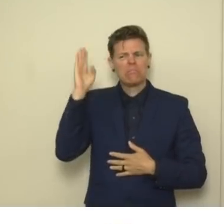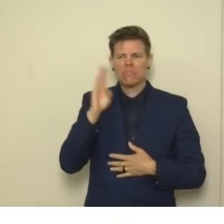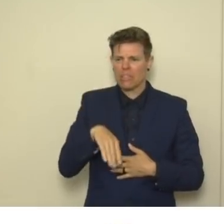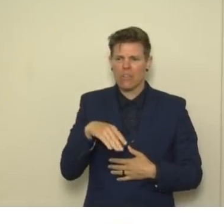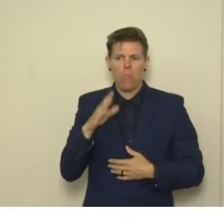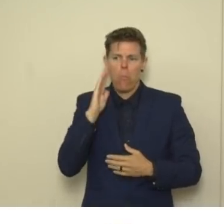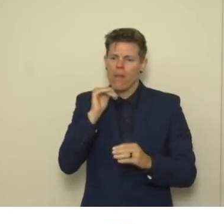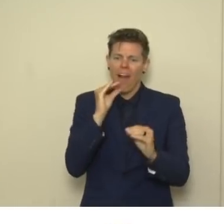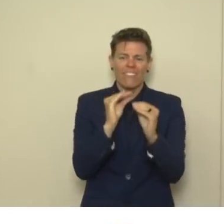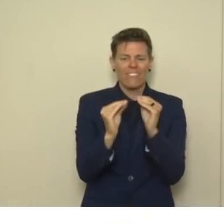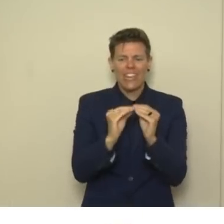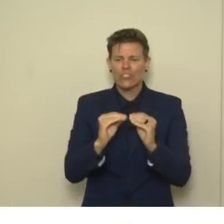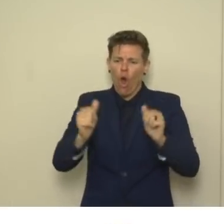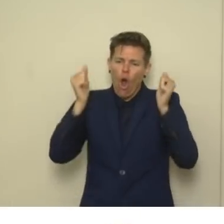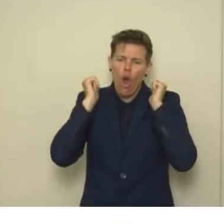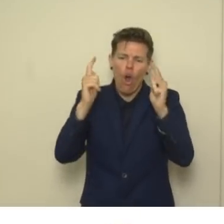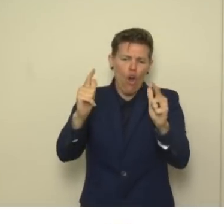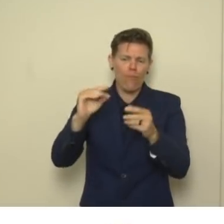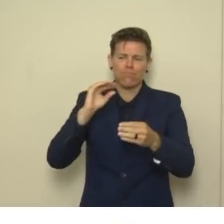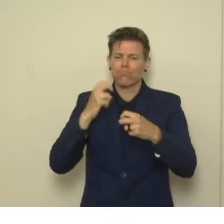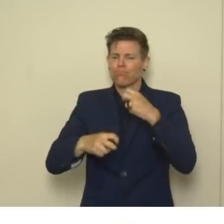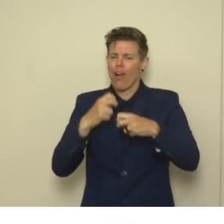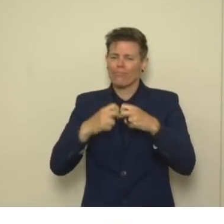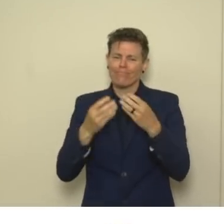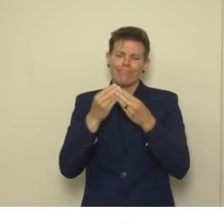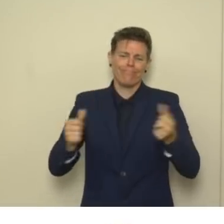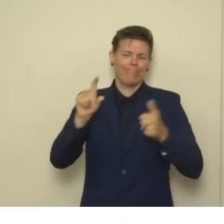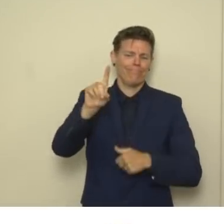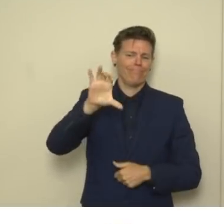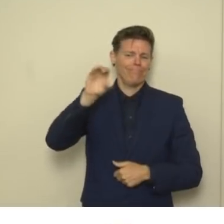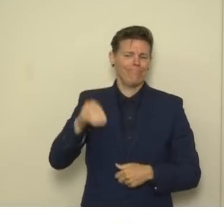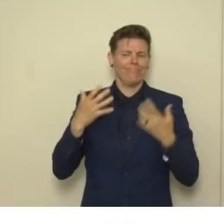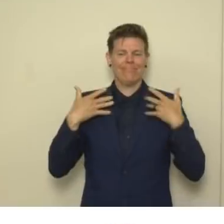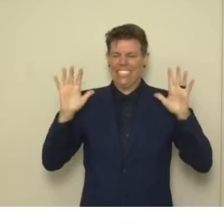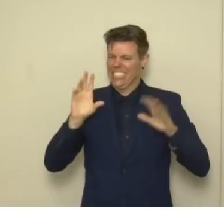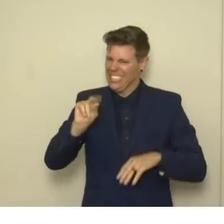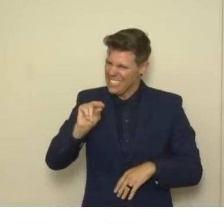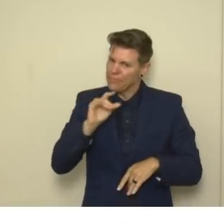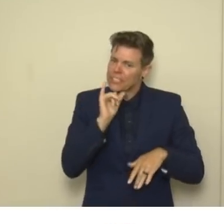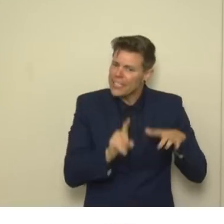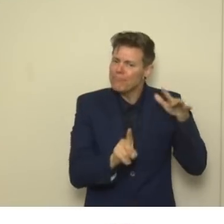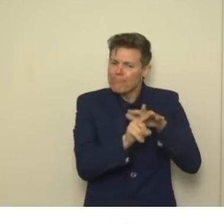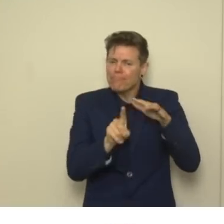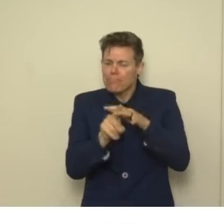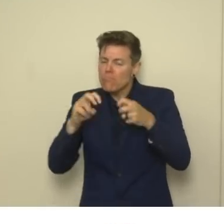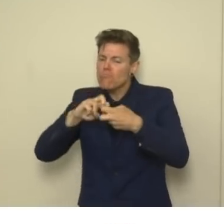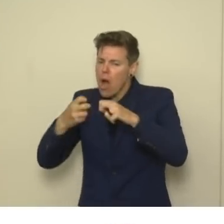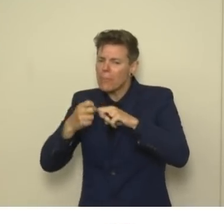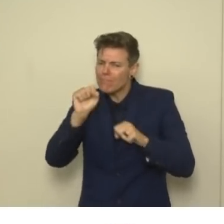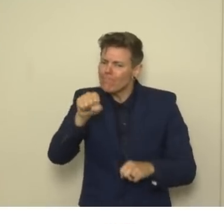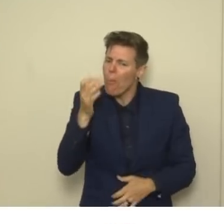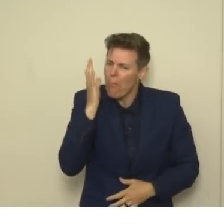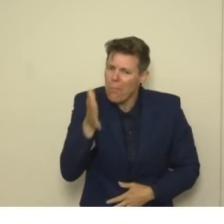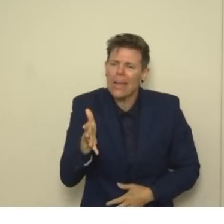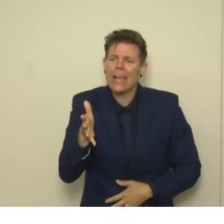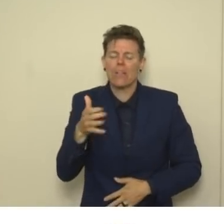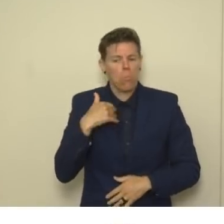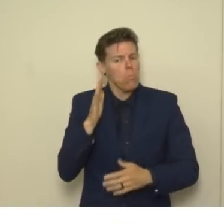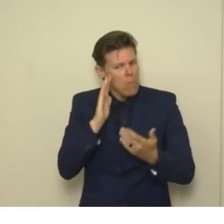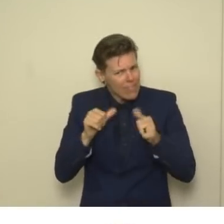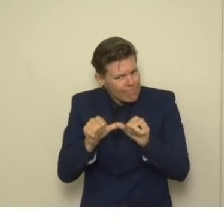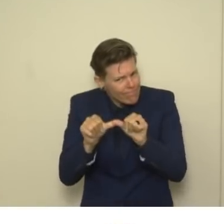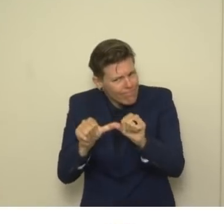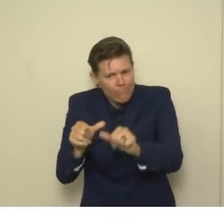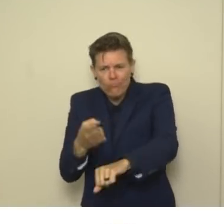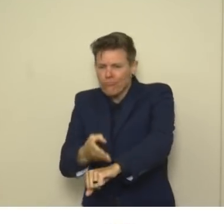for distance learning for every student. We are going to do our very best to do professional development, improve our techniques,